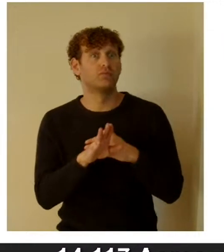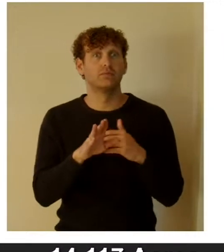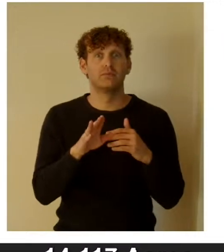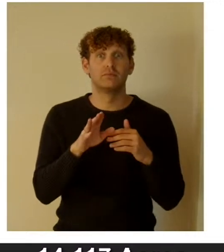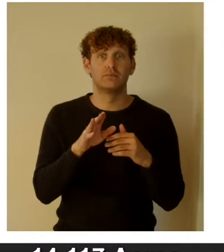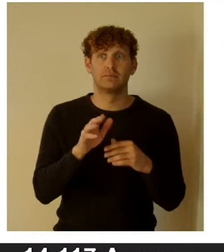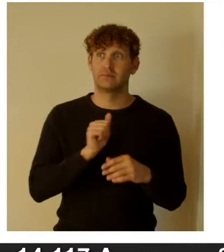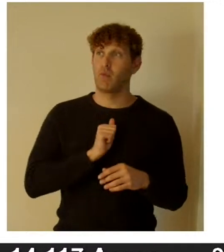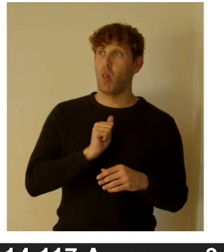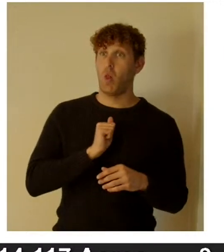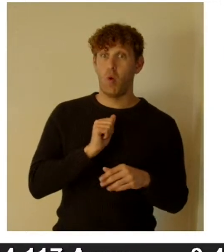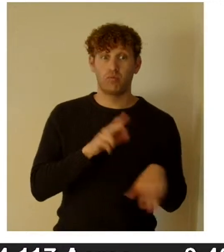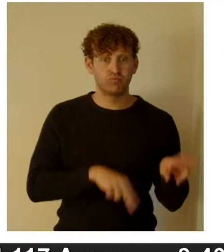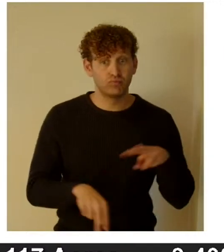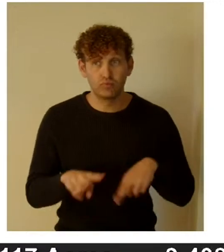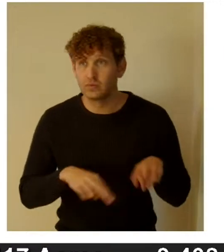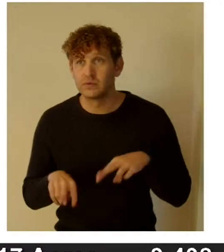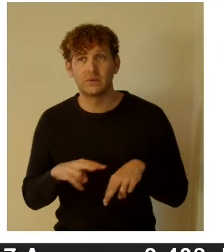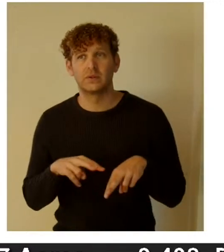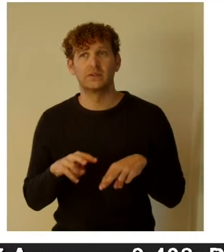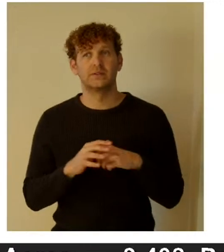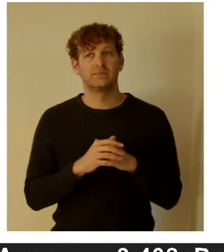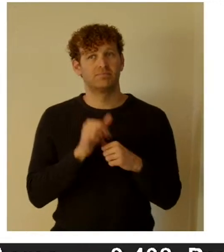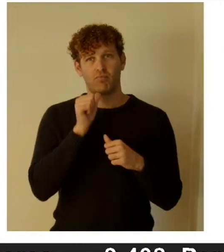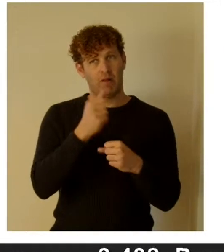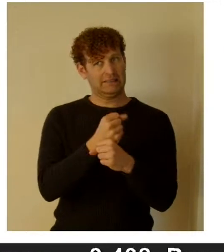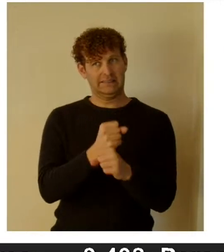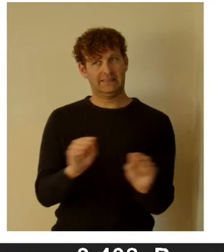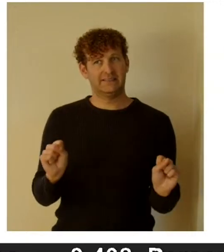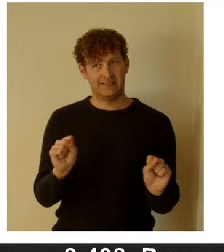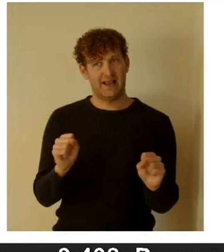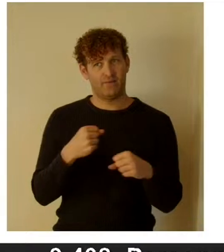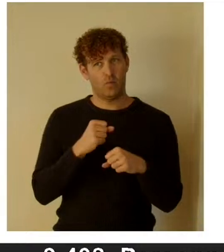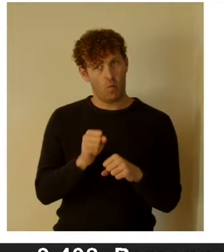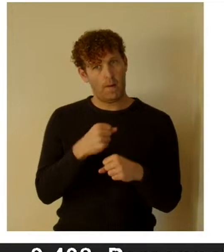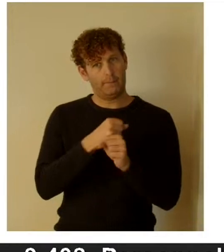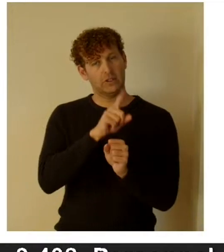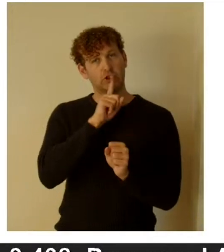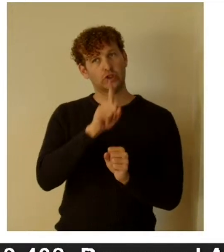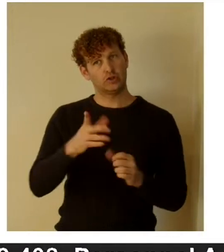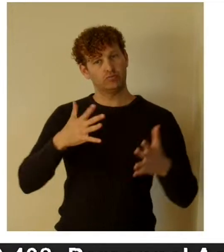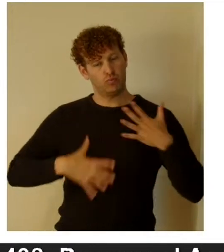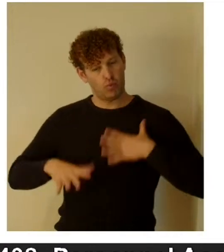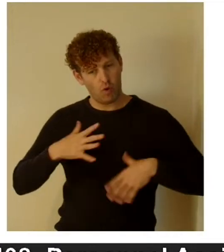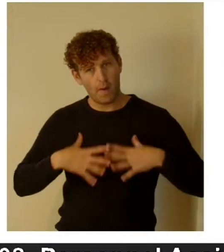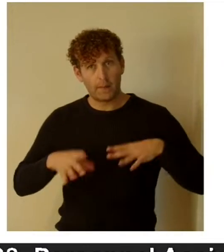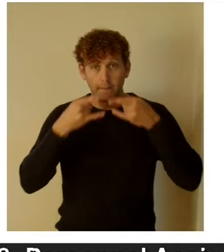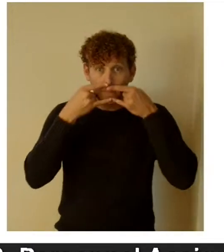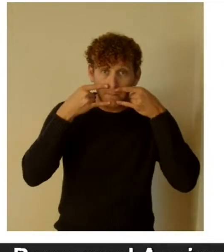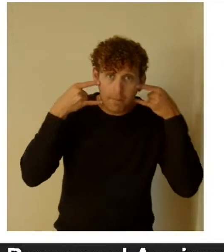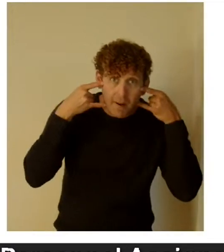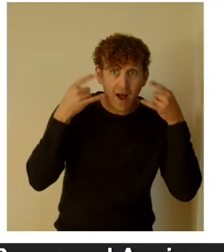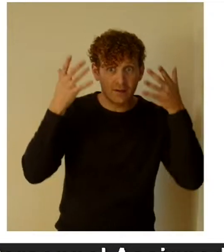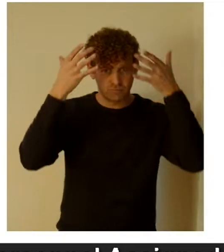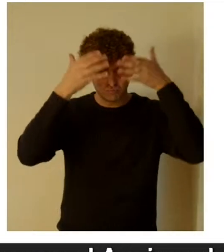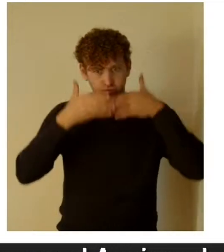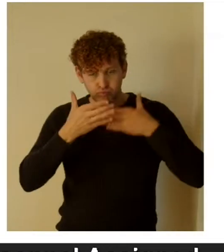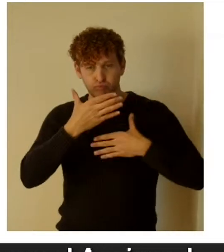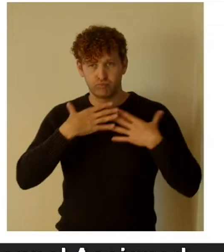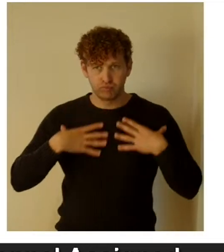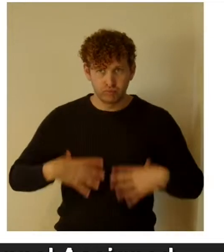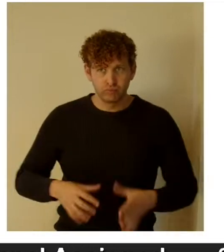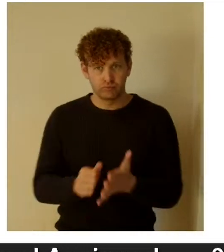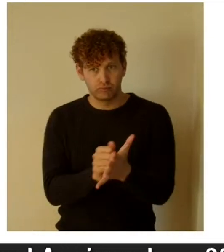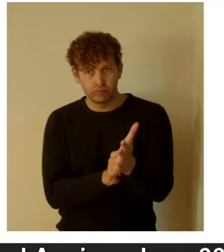be around, and it's most definitely should be done with the right clothing and the right respiratory materials, safeguards in place. Phase 2 will be